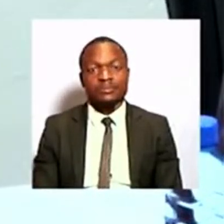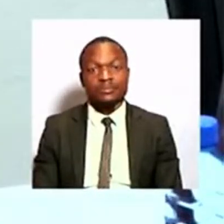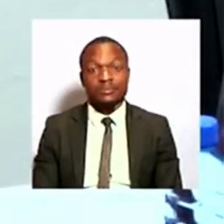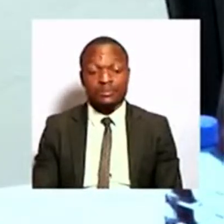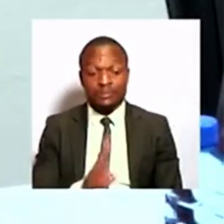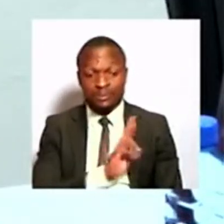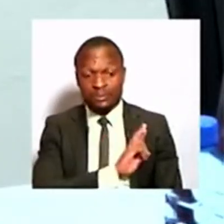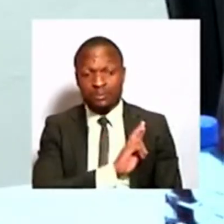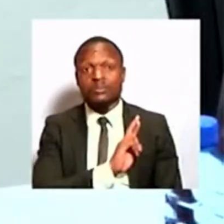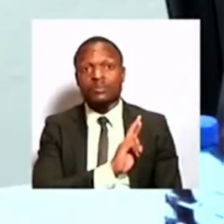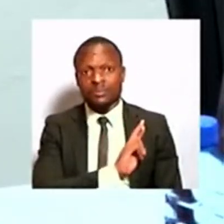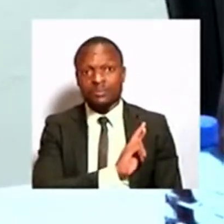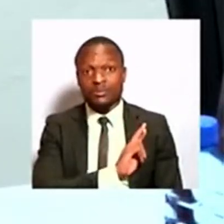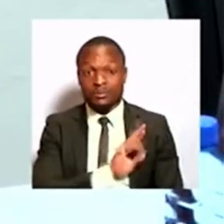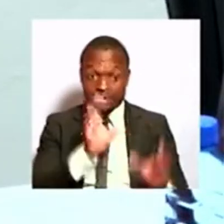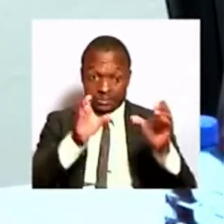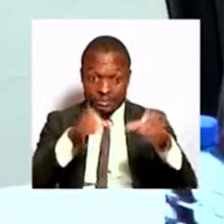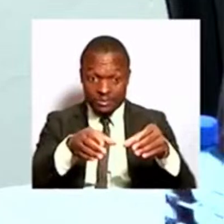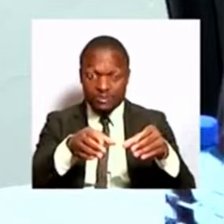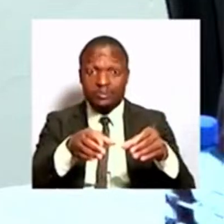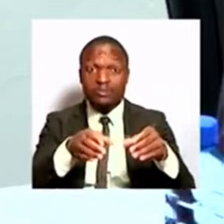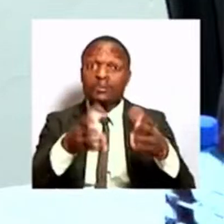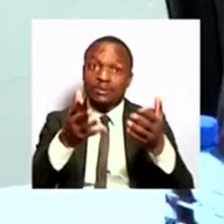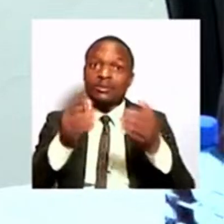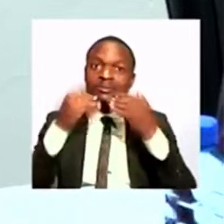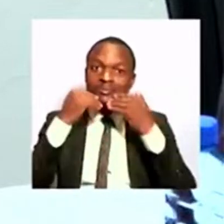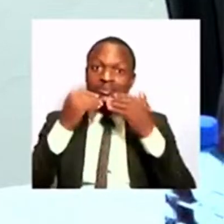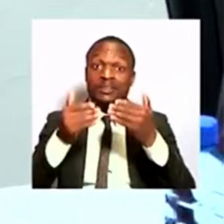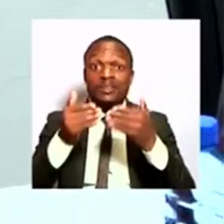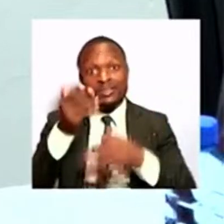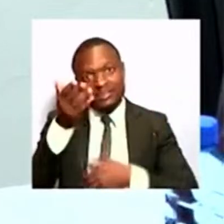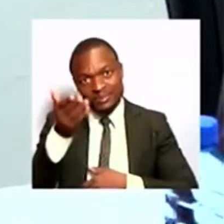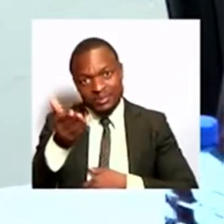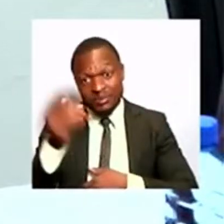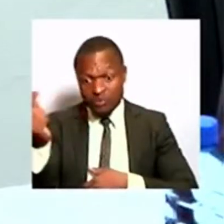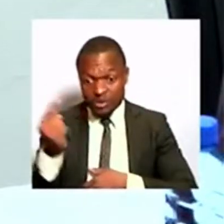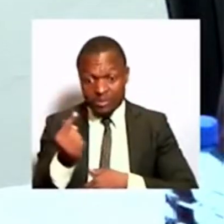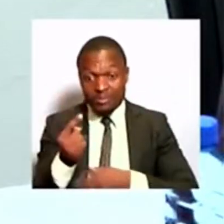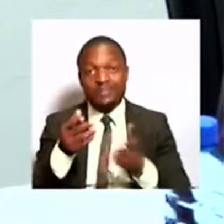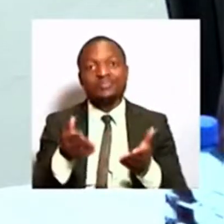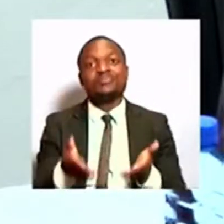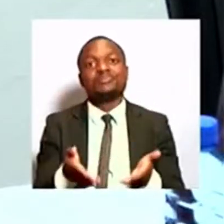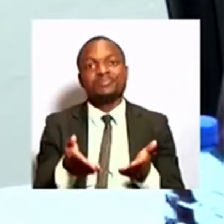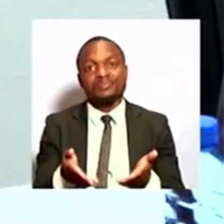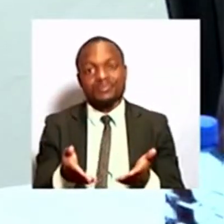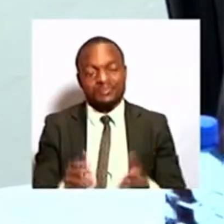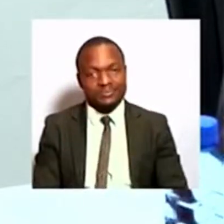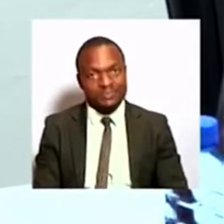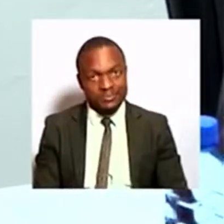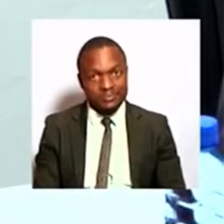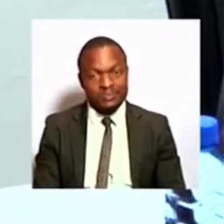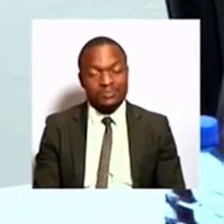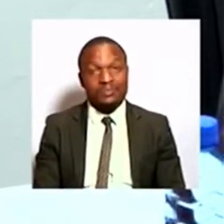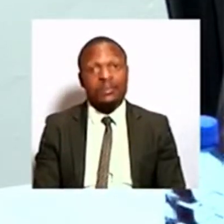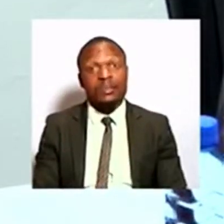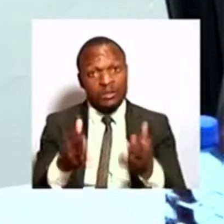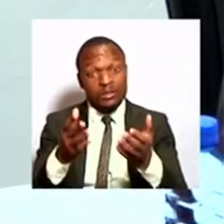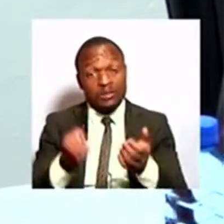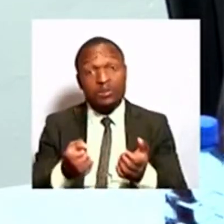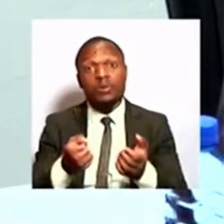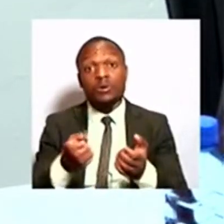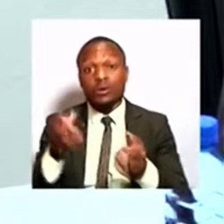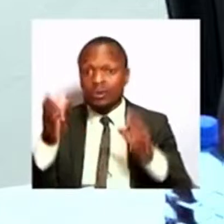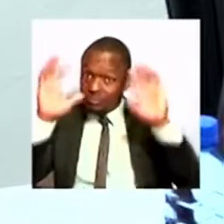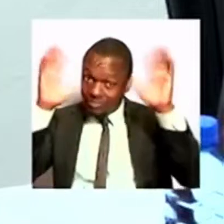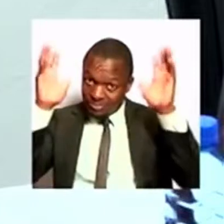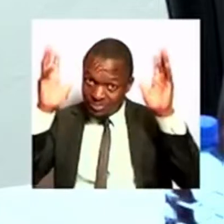Lufunsa Town Council, we want to appreciate you for your appearance, and we want to recommend you